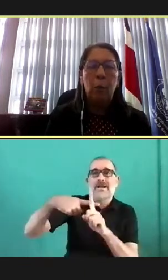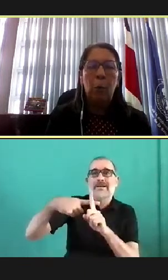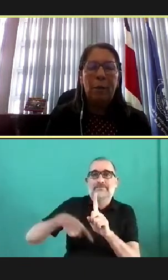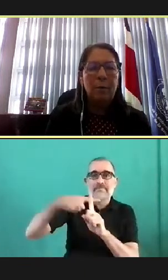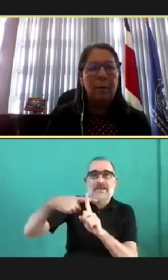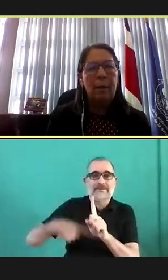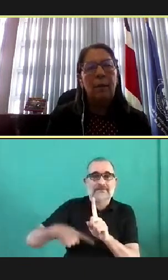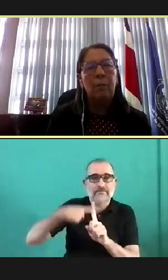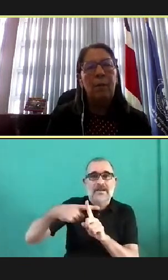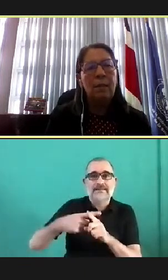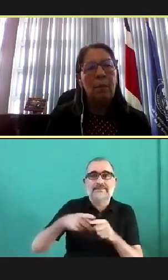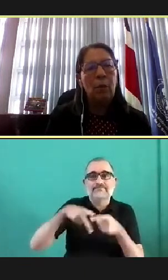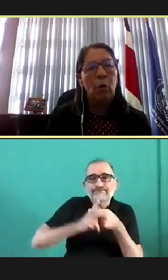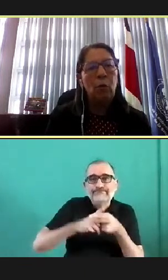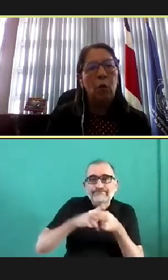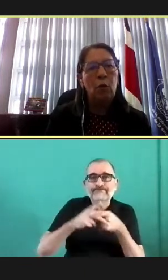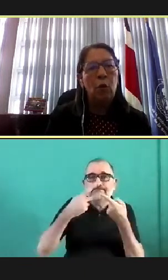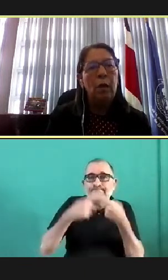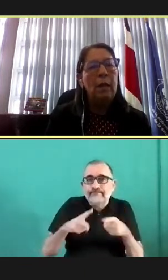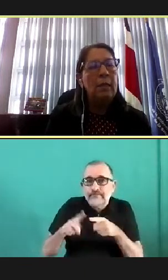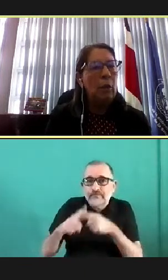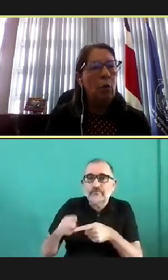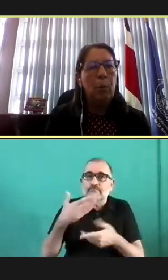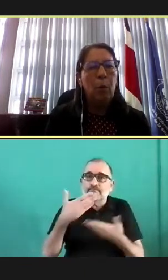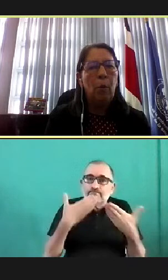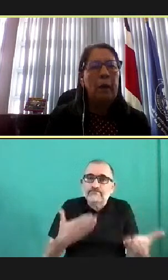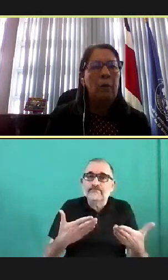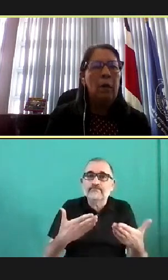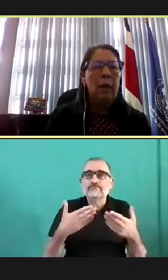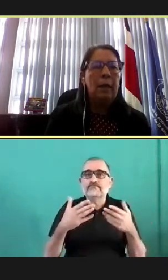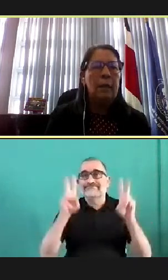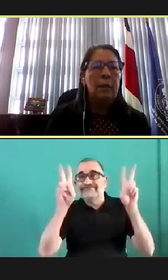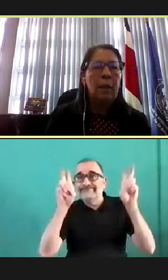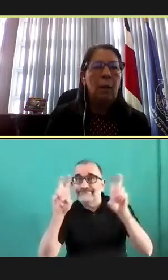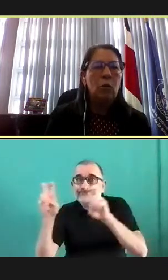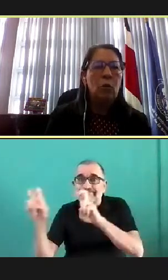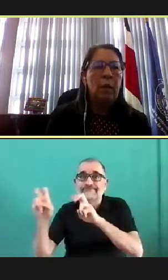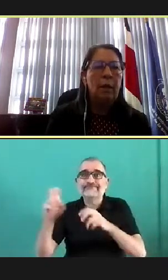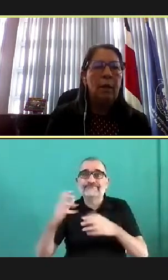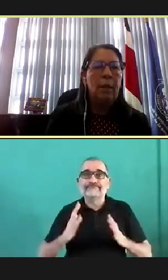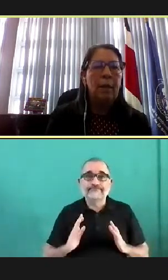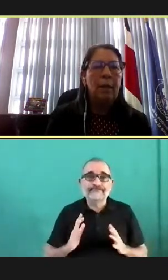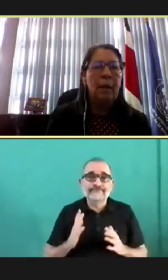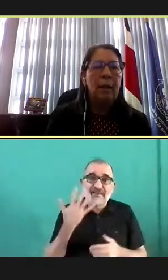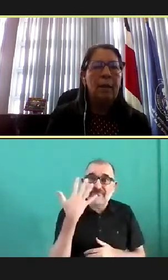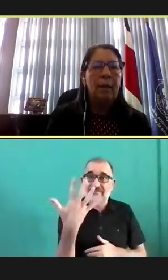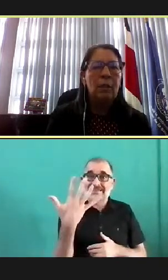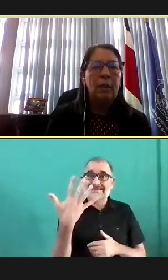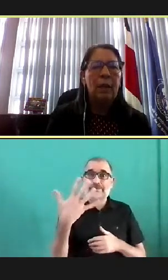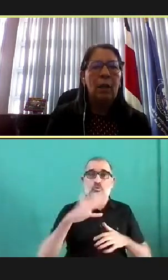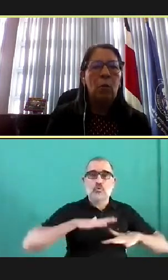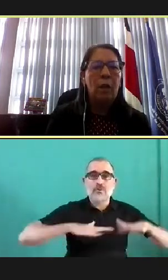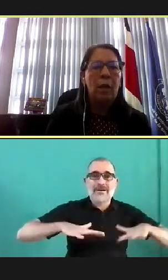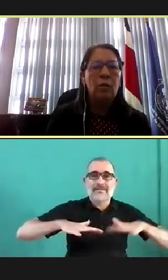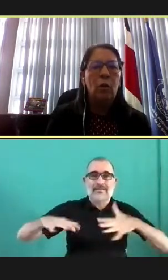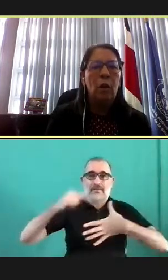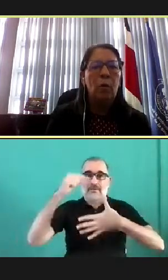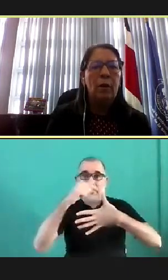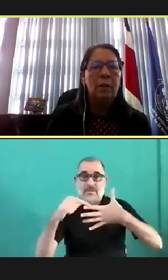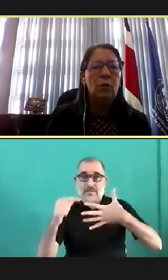that are included in the funds proposed